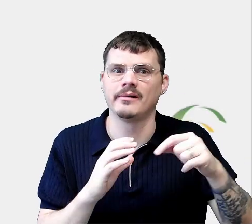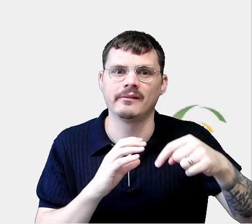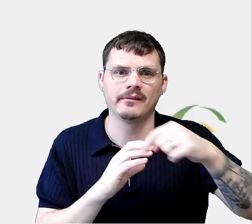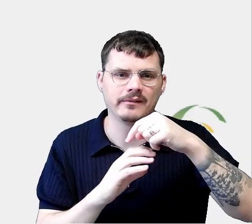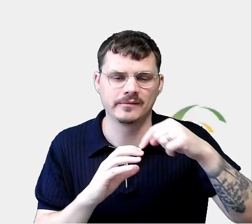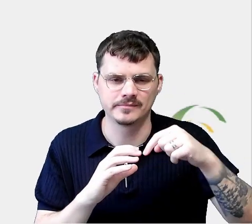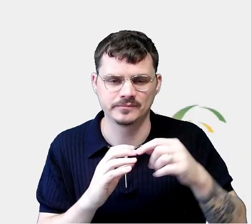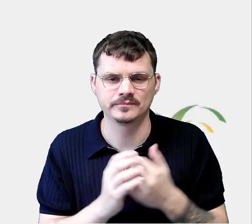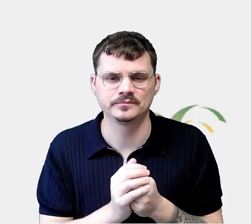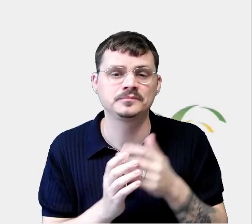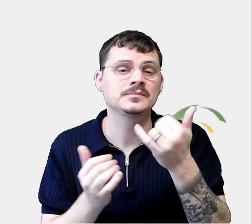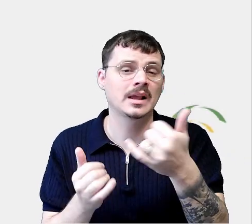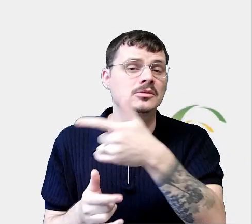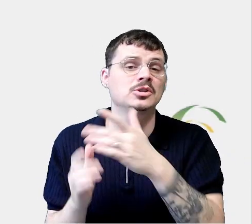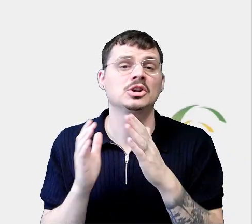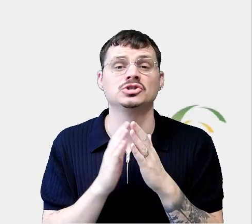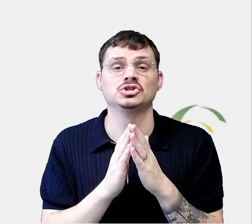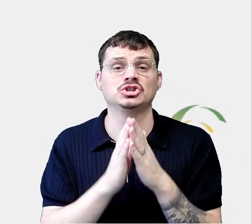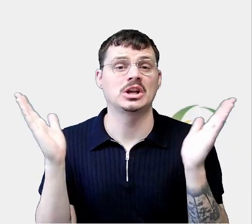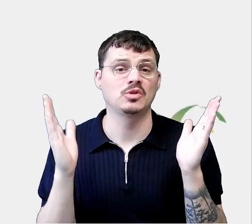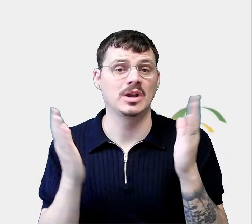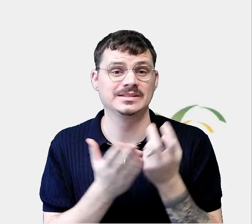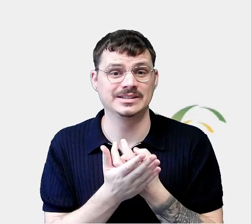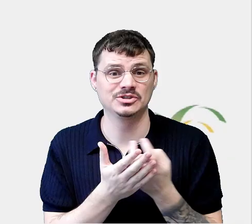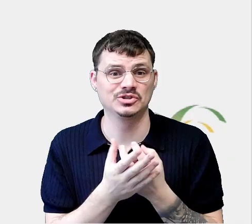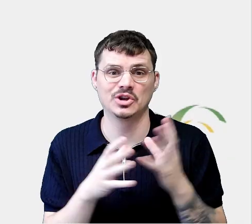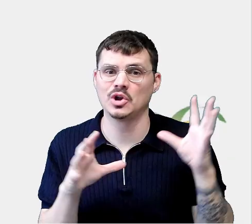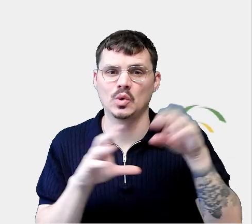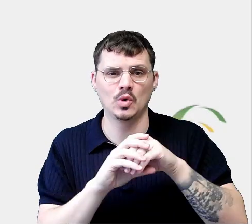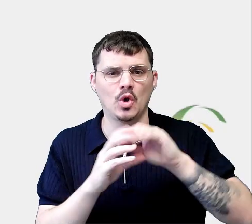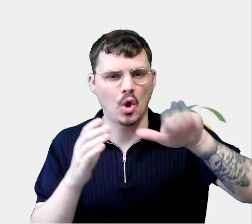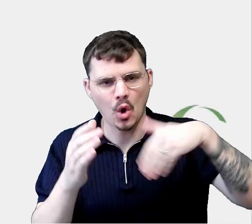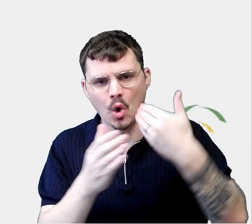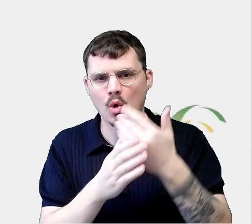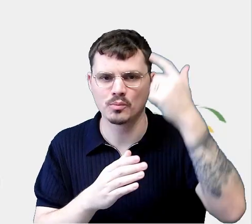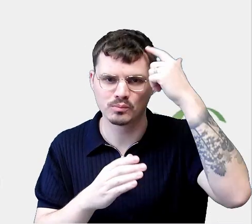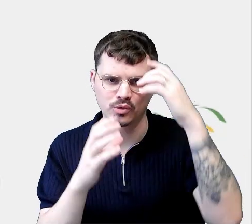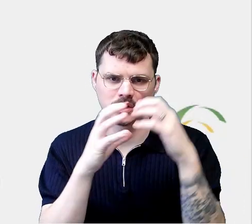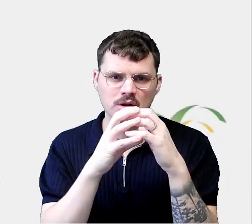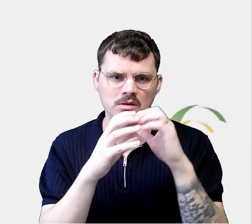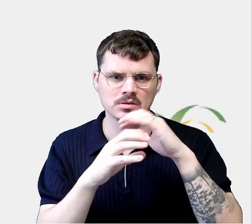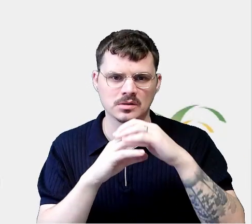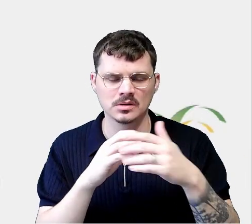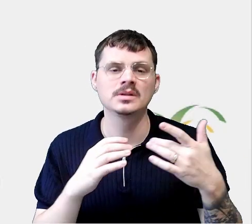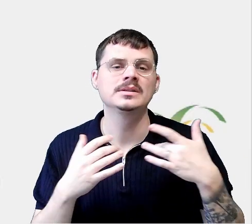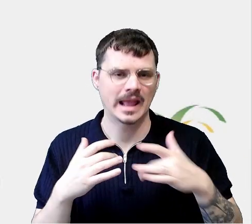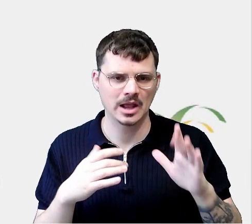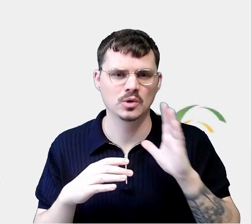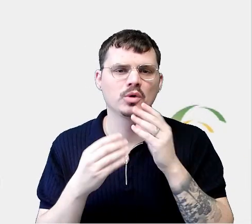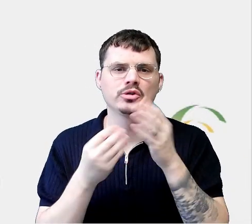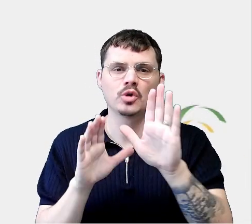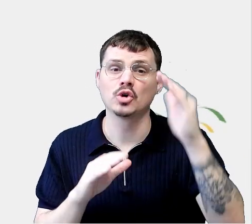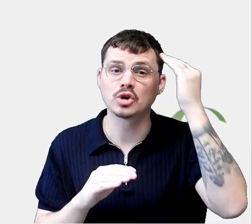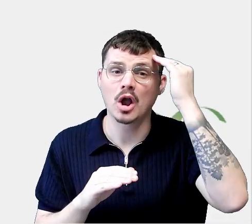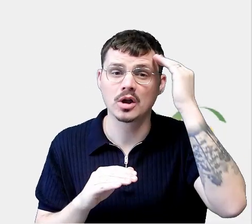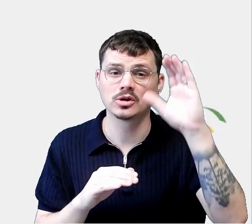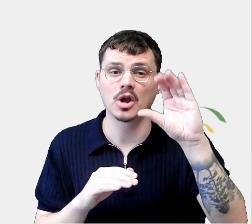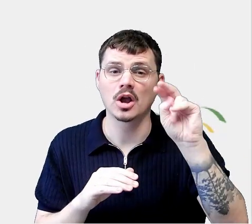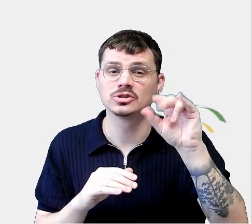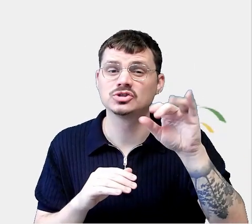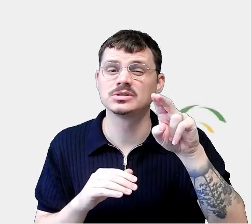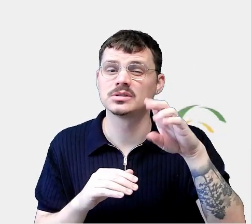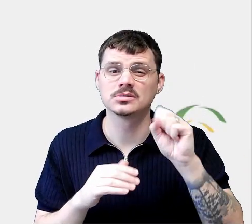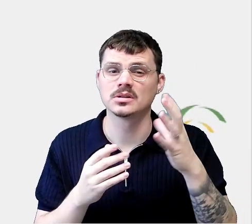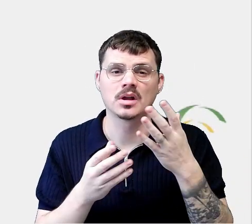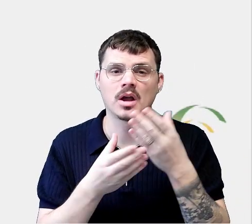Generalized seizures involve the entire brain. There's a loss of consciousness, and the person has no